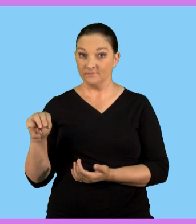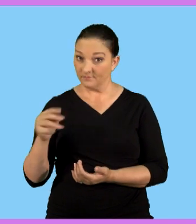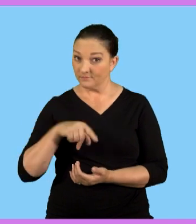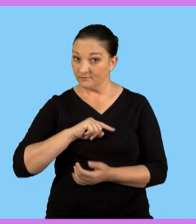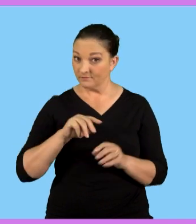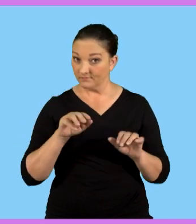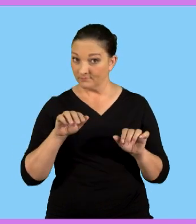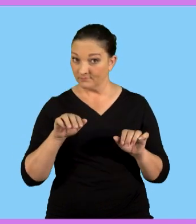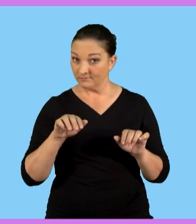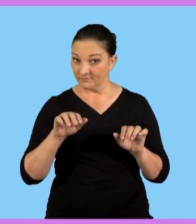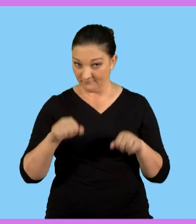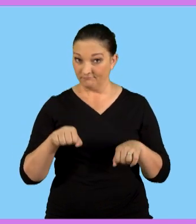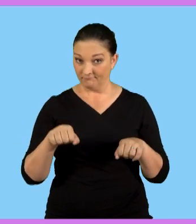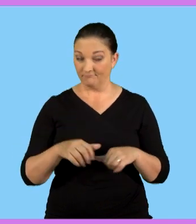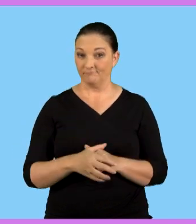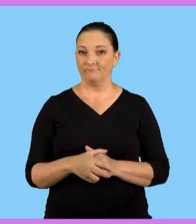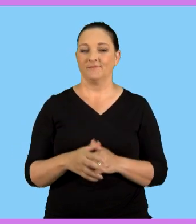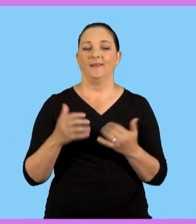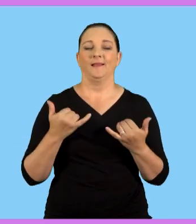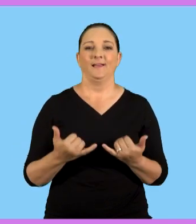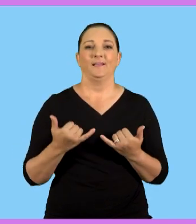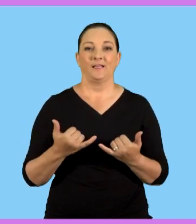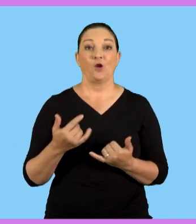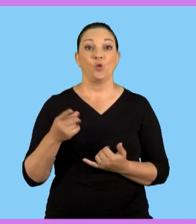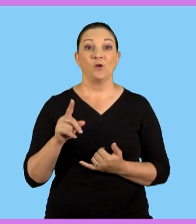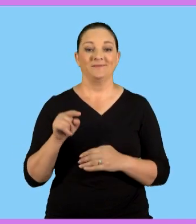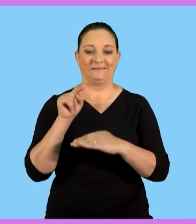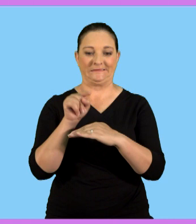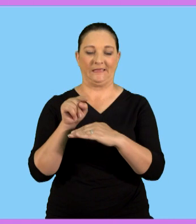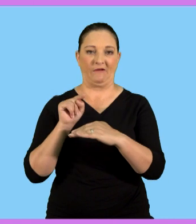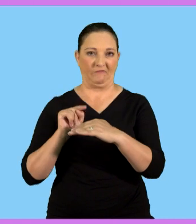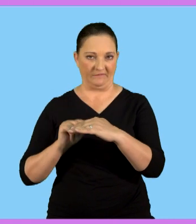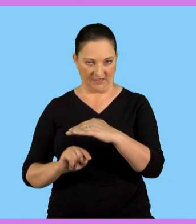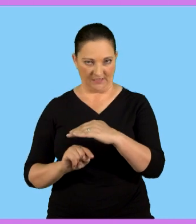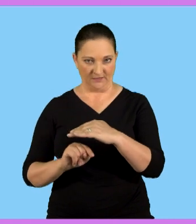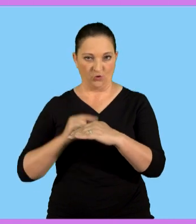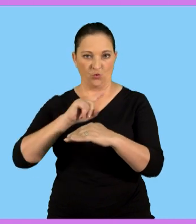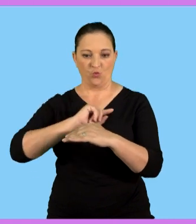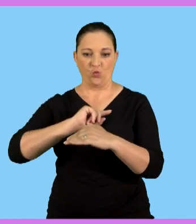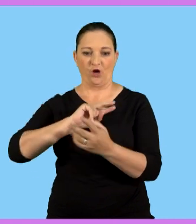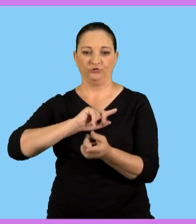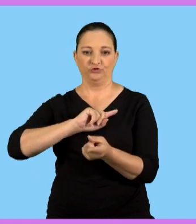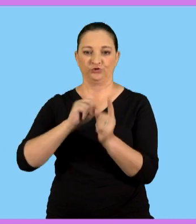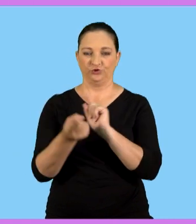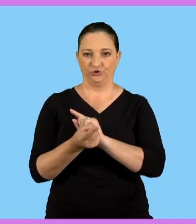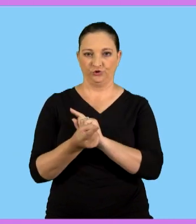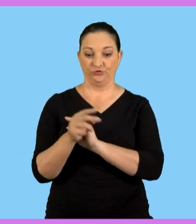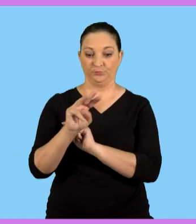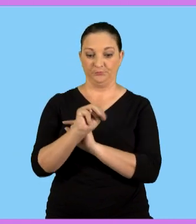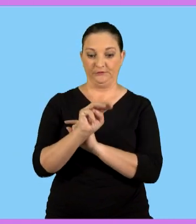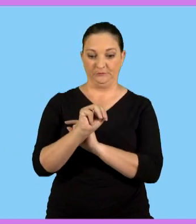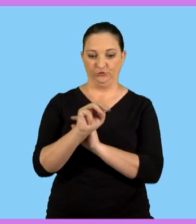millimeters. We agree? So what needs to happen now? Now I'm going to divide that to convert from millimeters